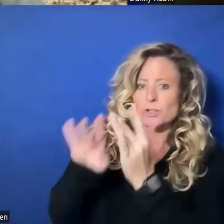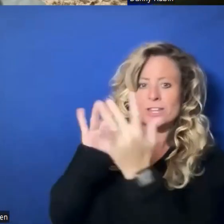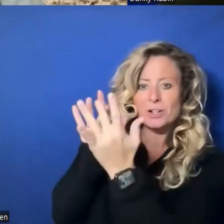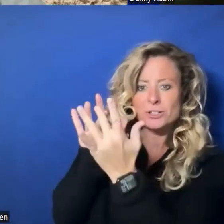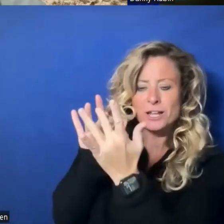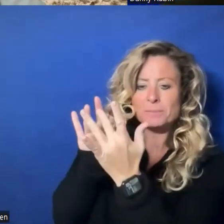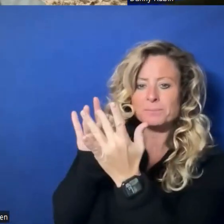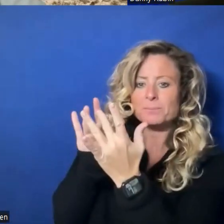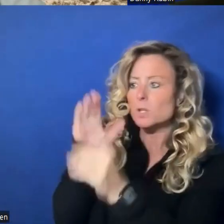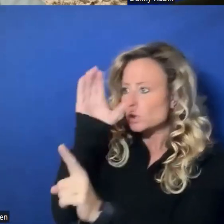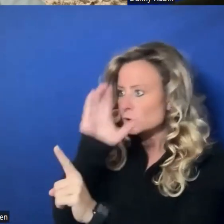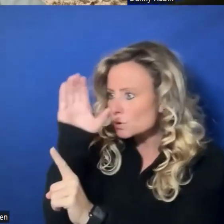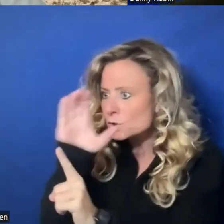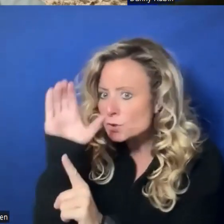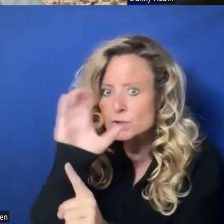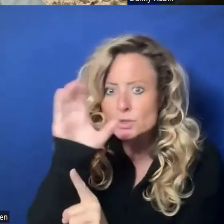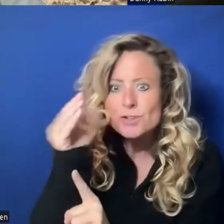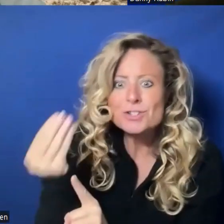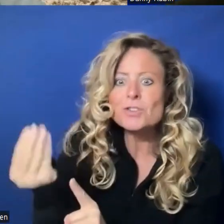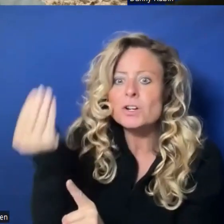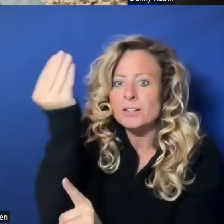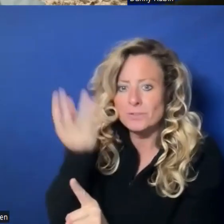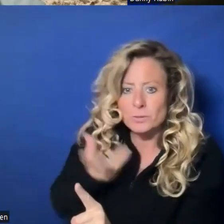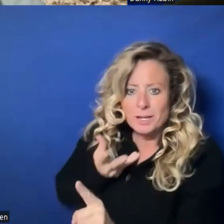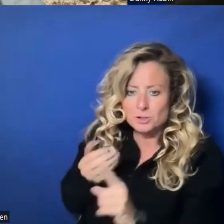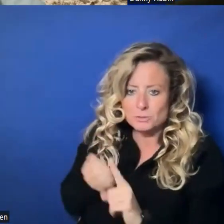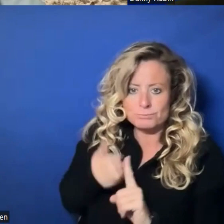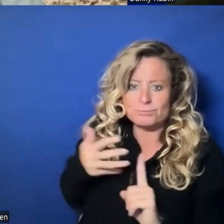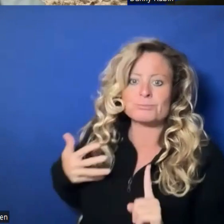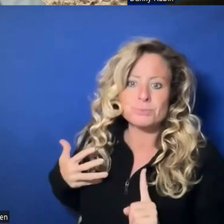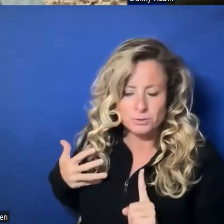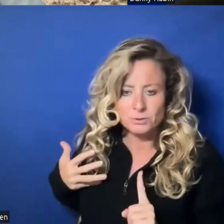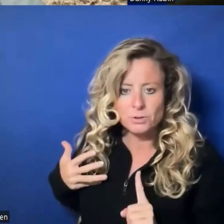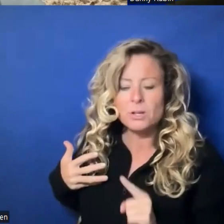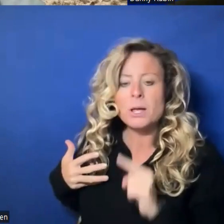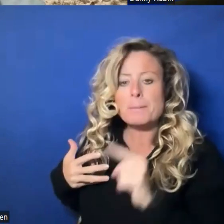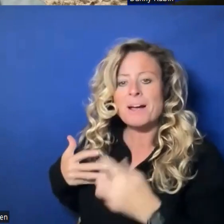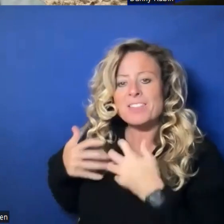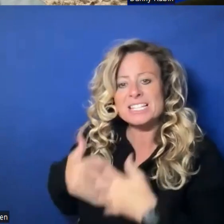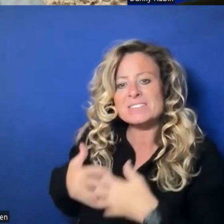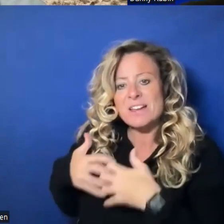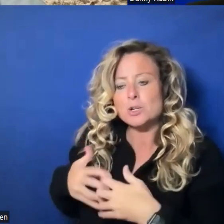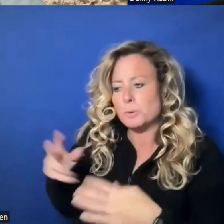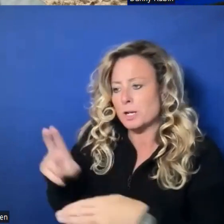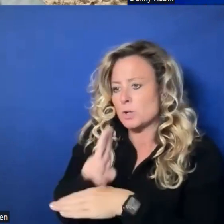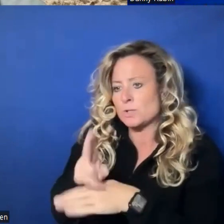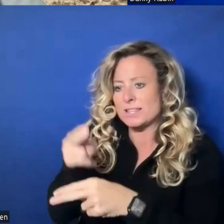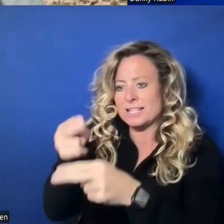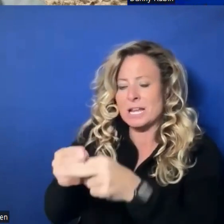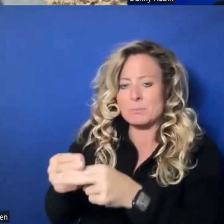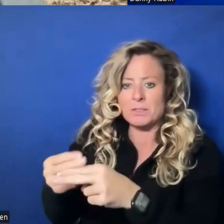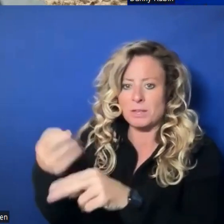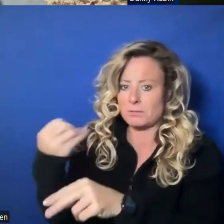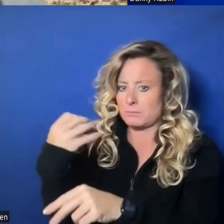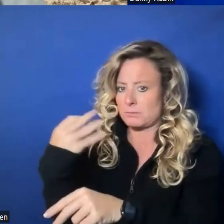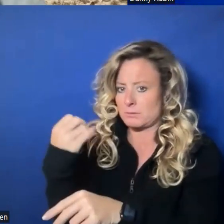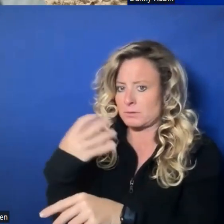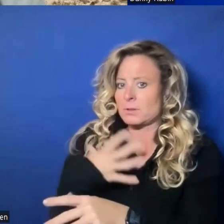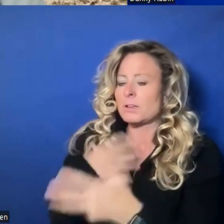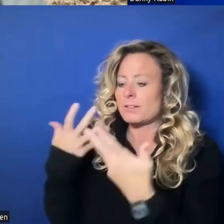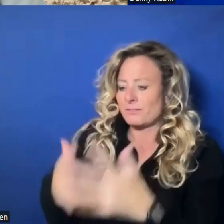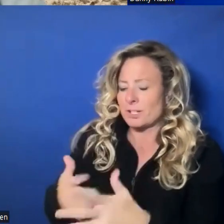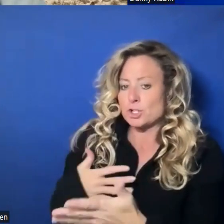the internet for more information about this factory using the name he gave. And